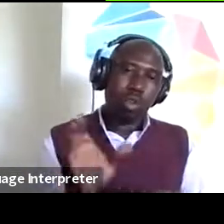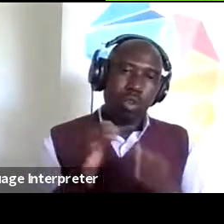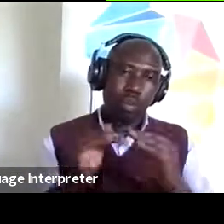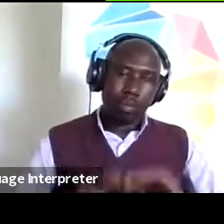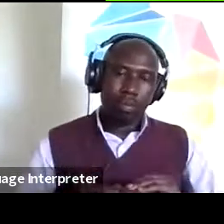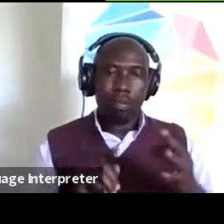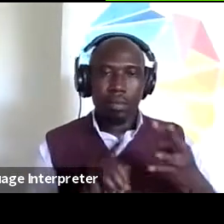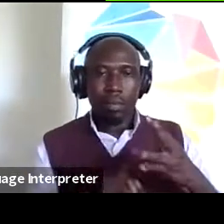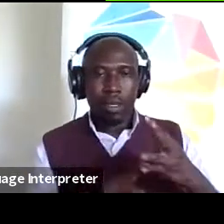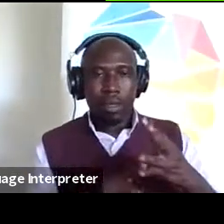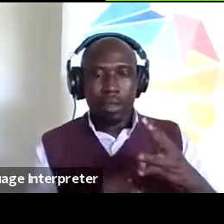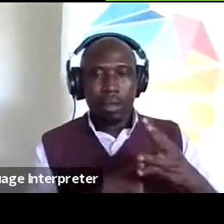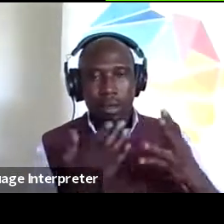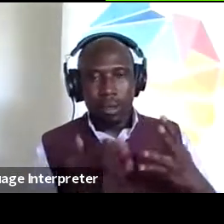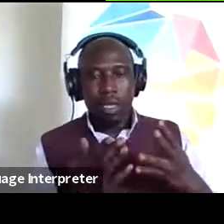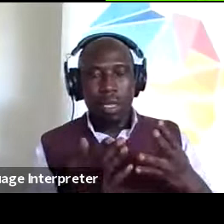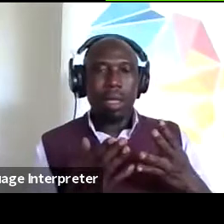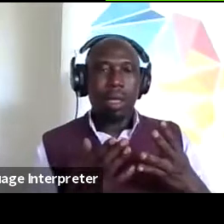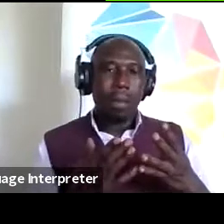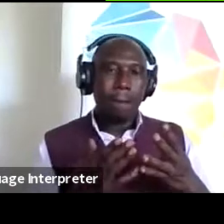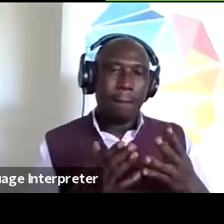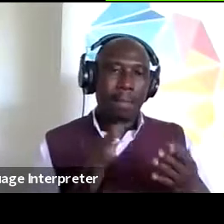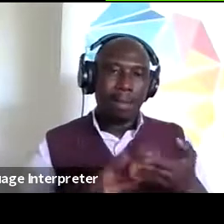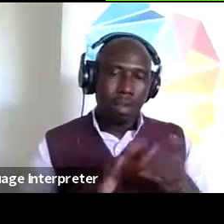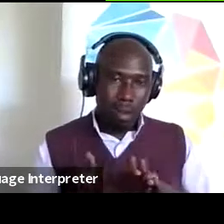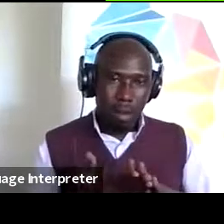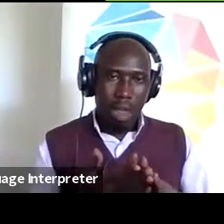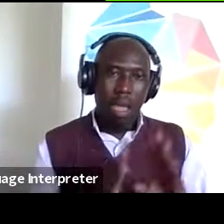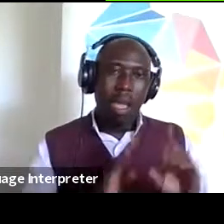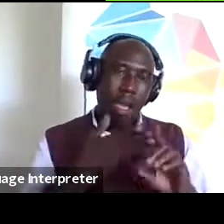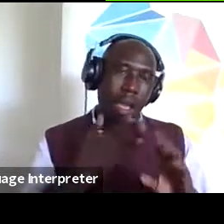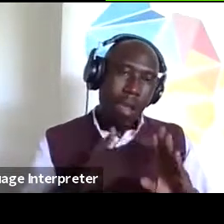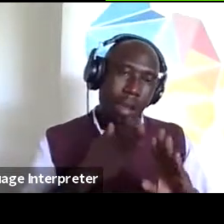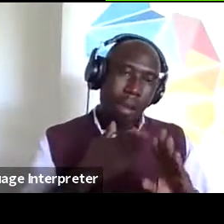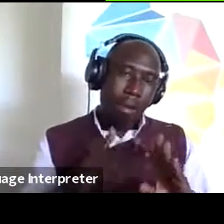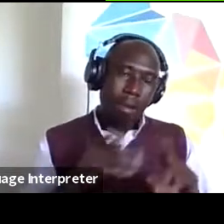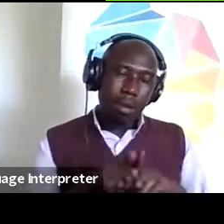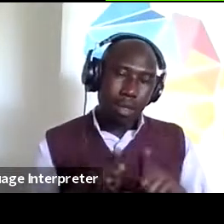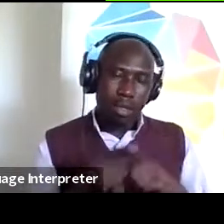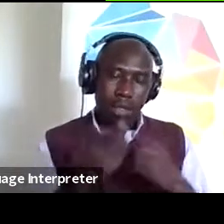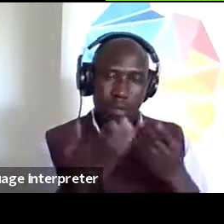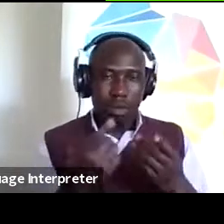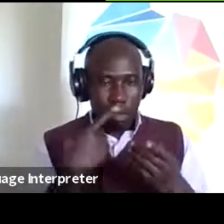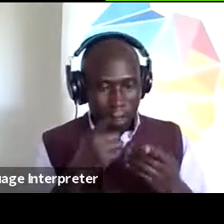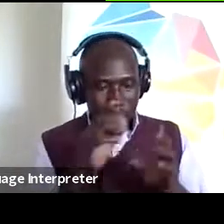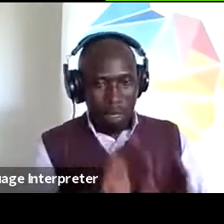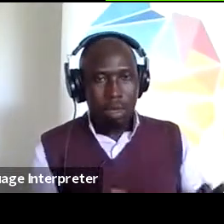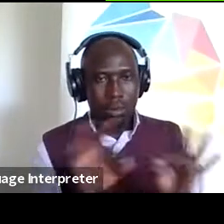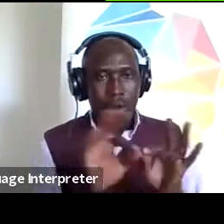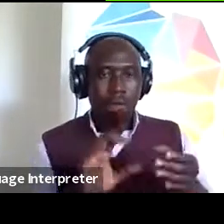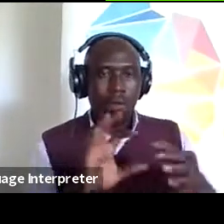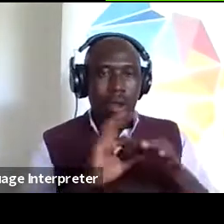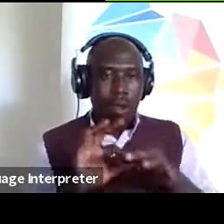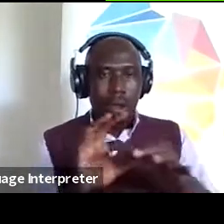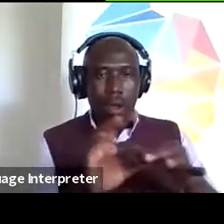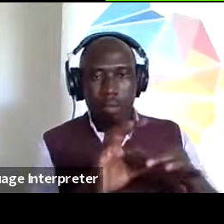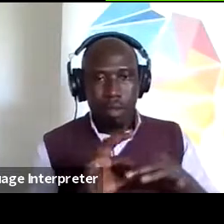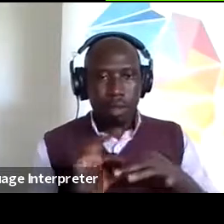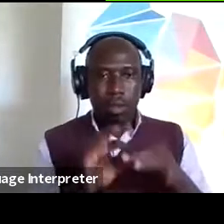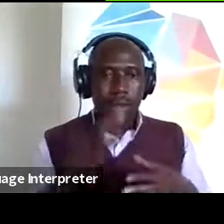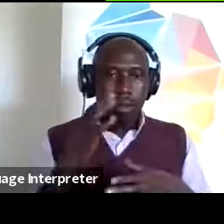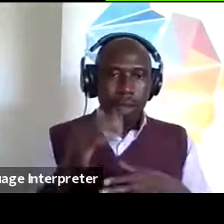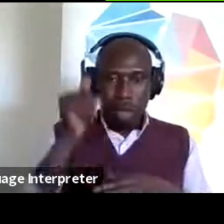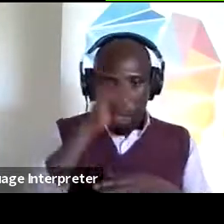course, a multi-stakeholder approach. We cannot underestimate the importance of collaboration between African